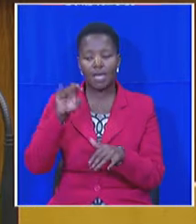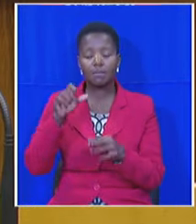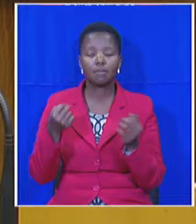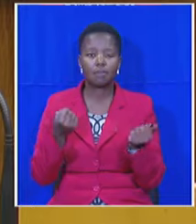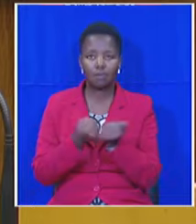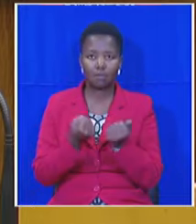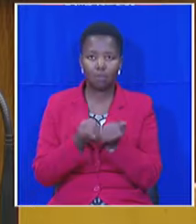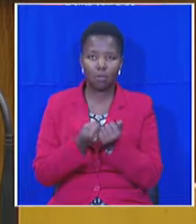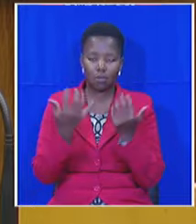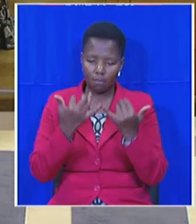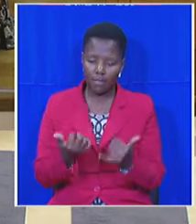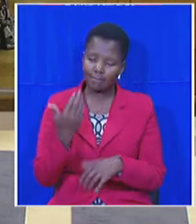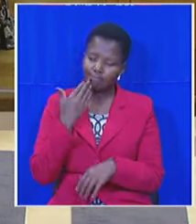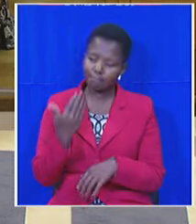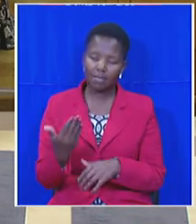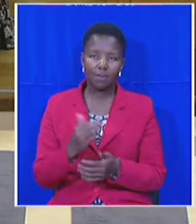supports this budget. Thank you.